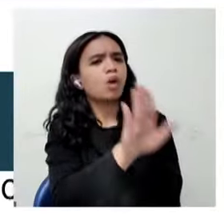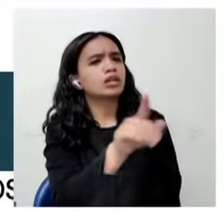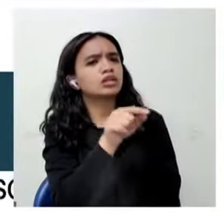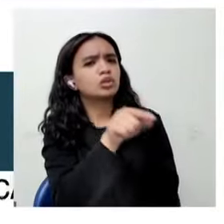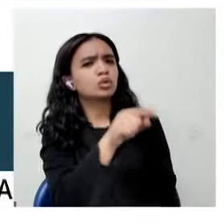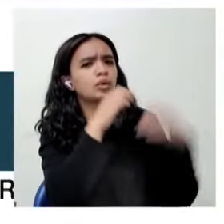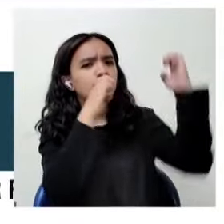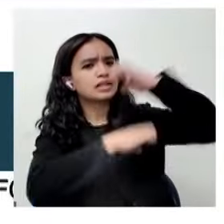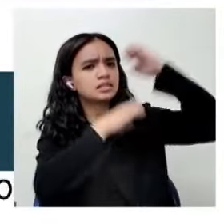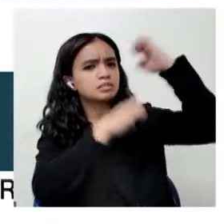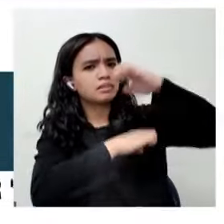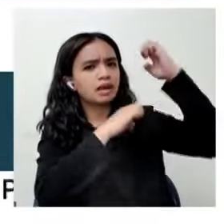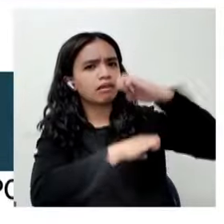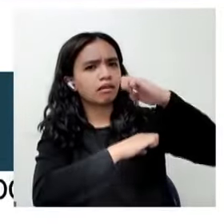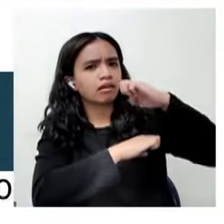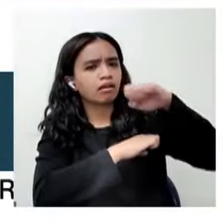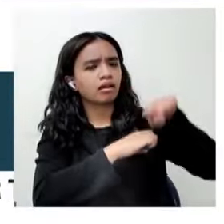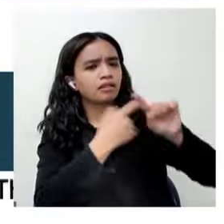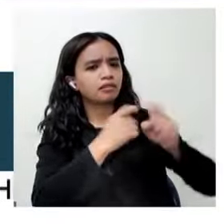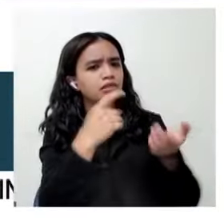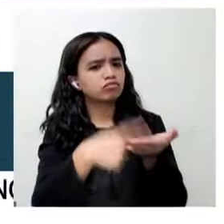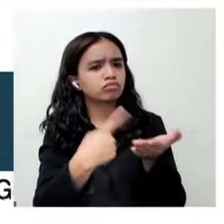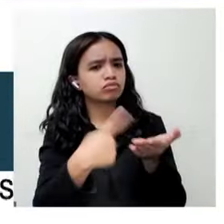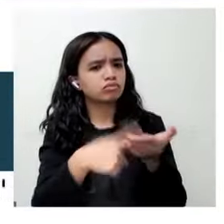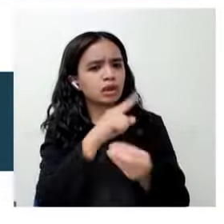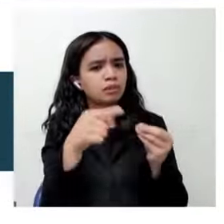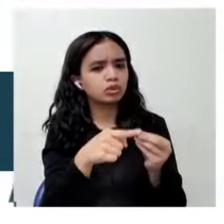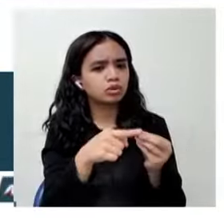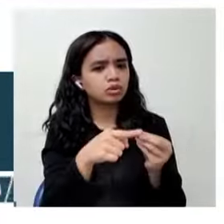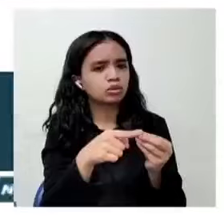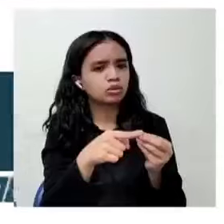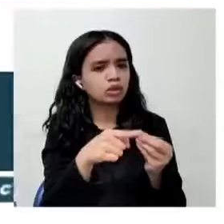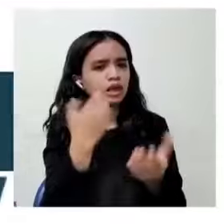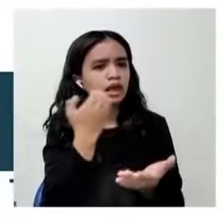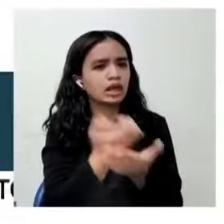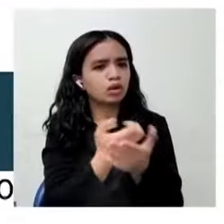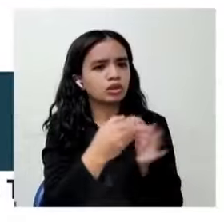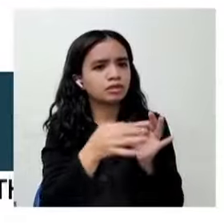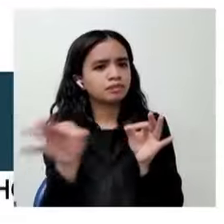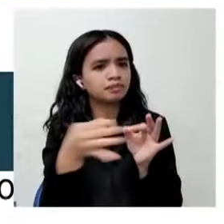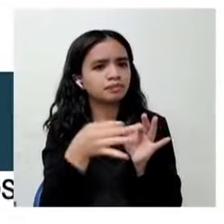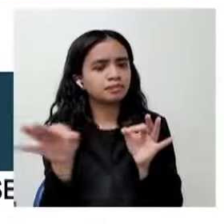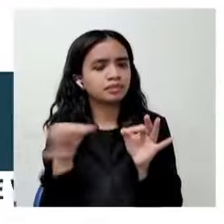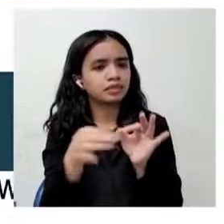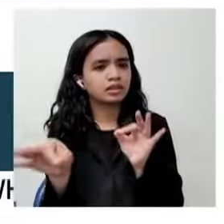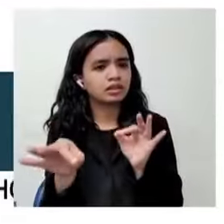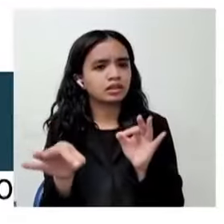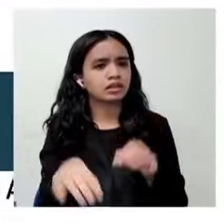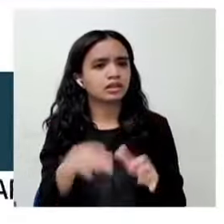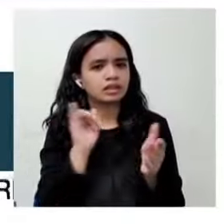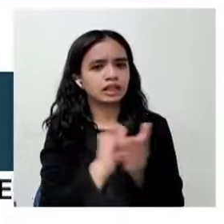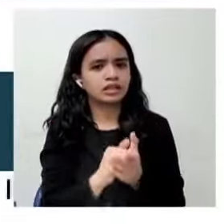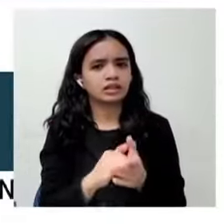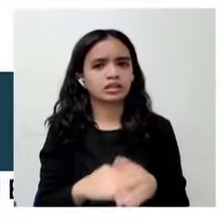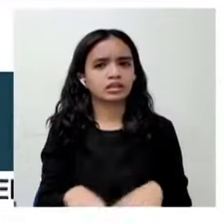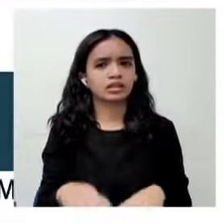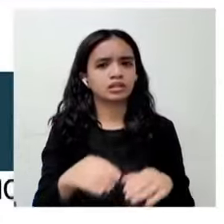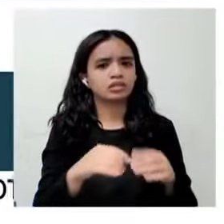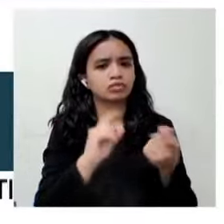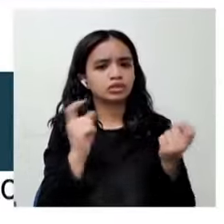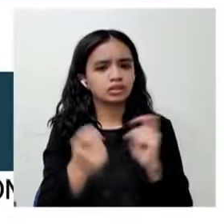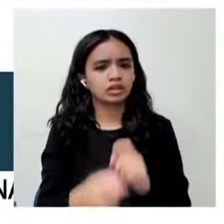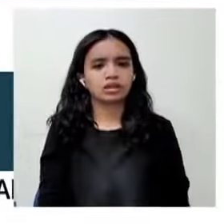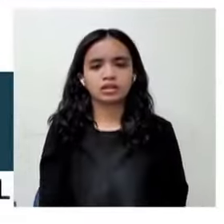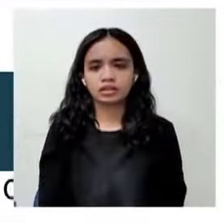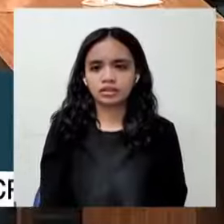the deliberations on the economic provisions of the Constitution that are seeking to be amended, Congressman?